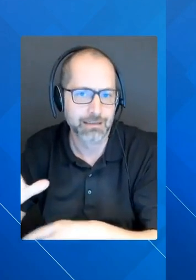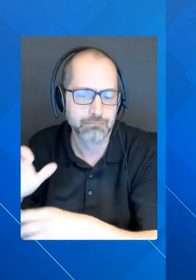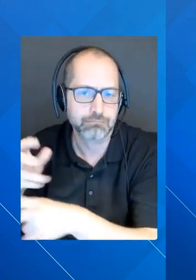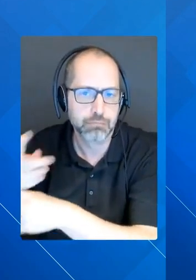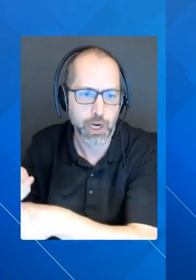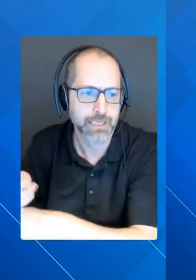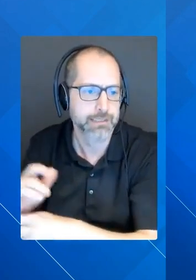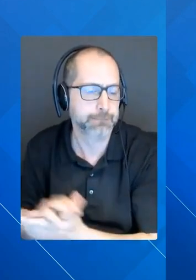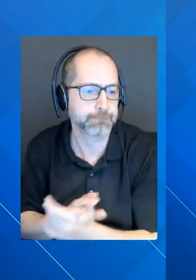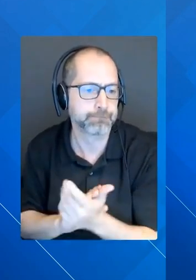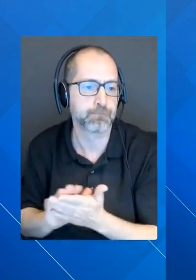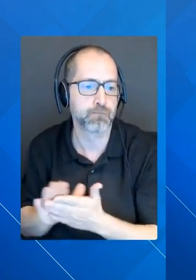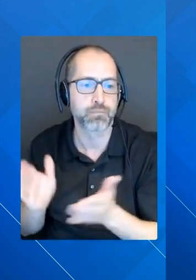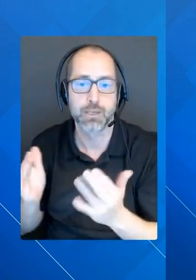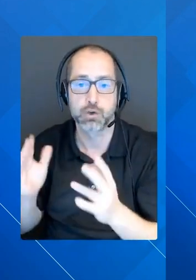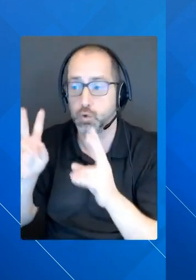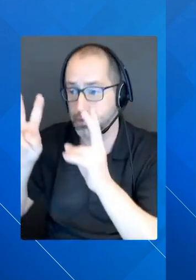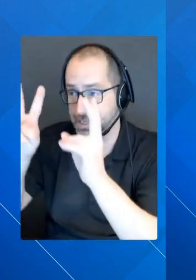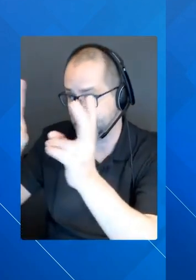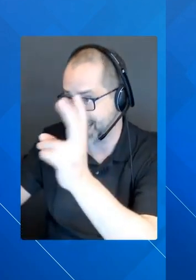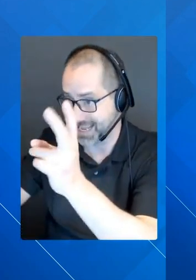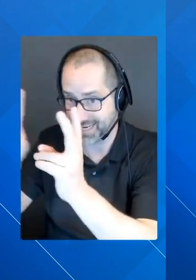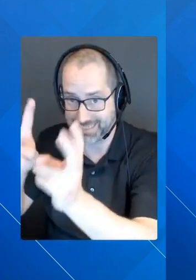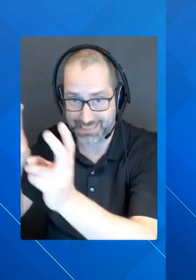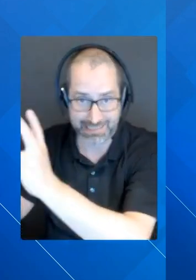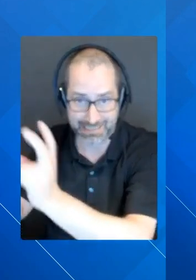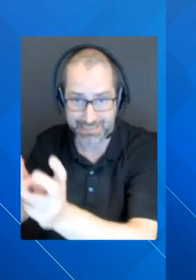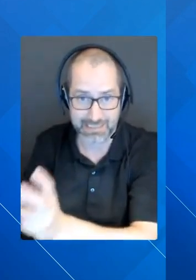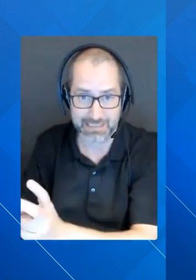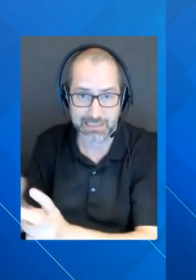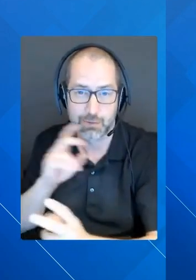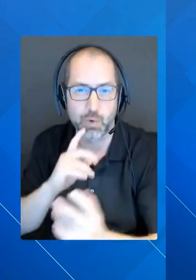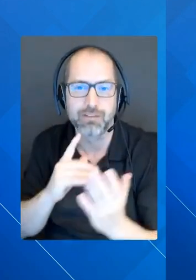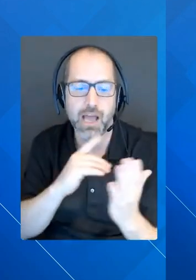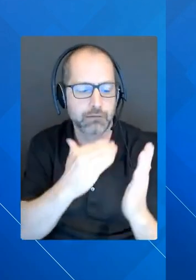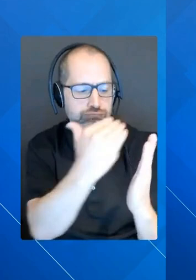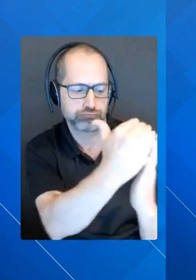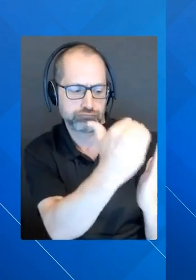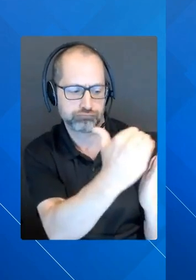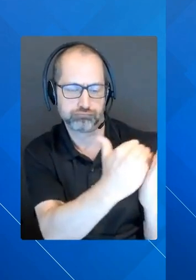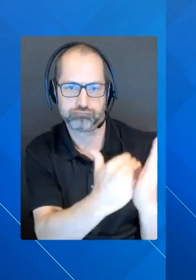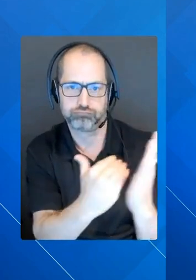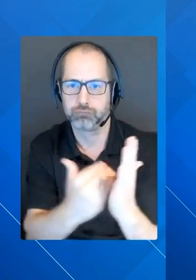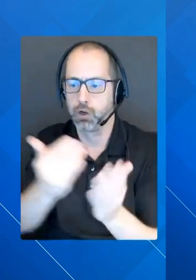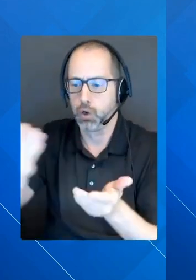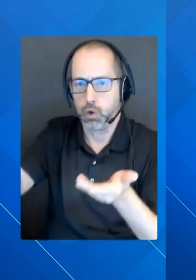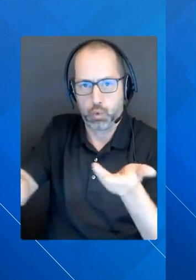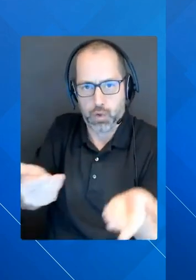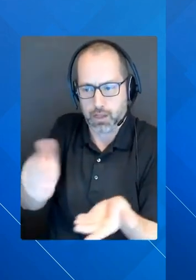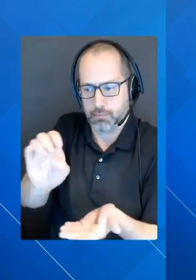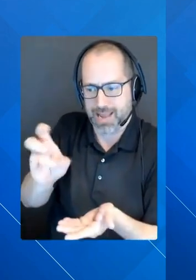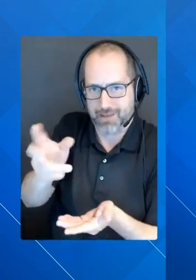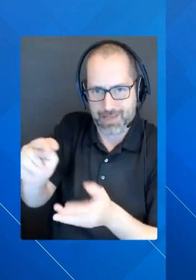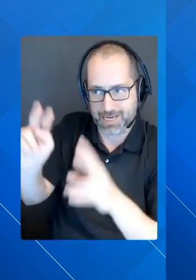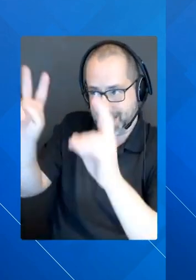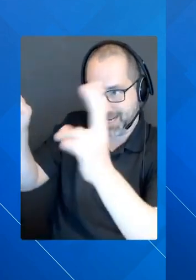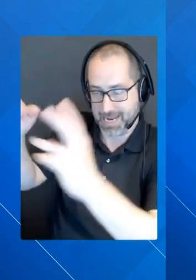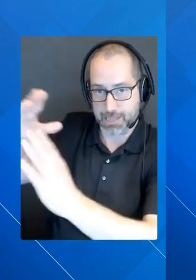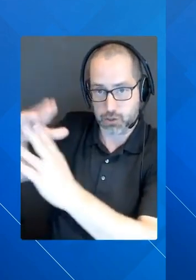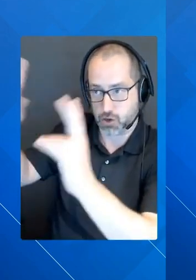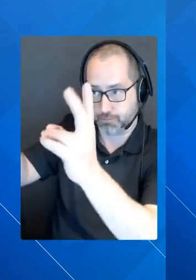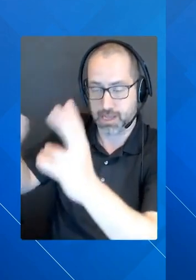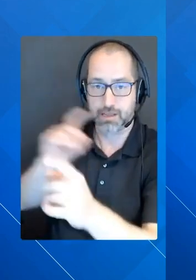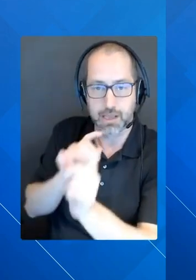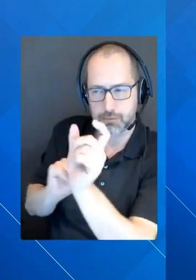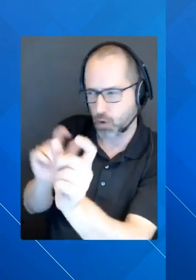Here's a chart of all the headings on the page, sort of like a table of contents. There's the Welcome Evelyn heading at the top, and then all the other